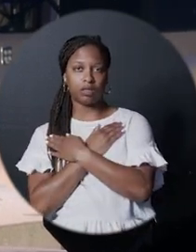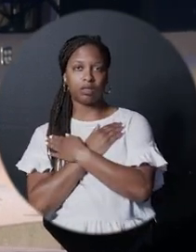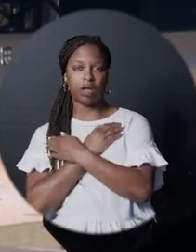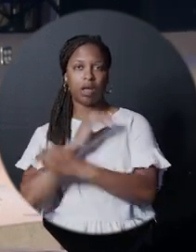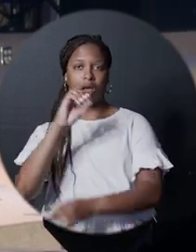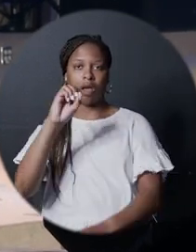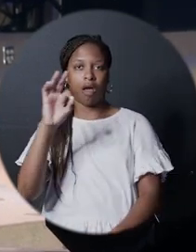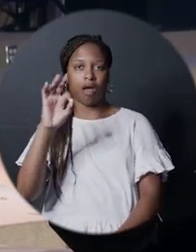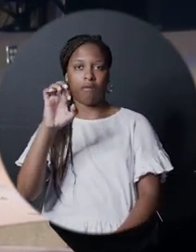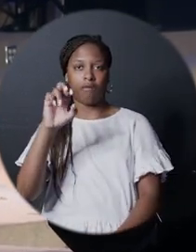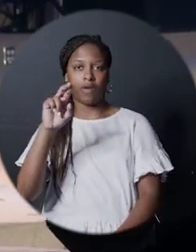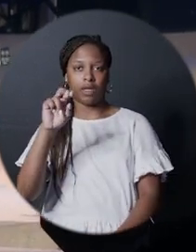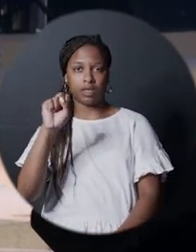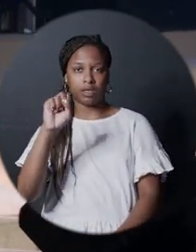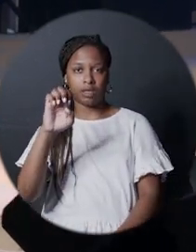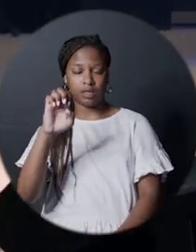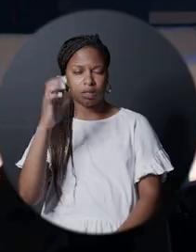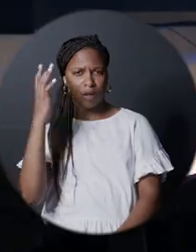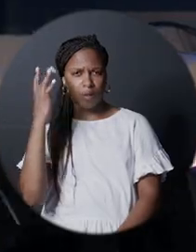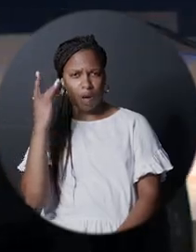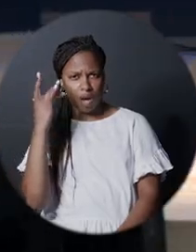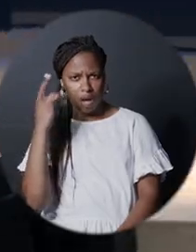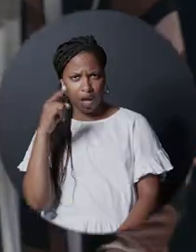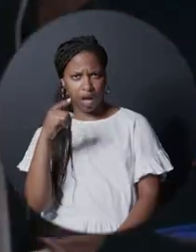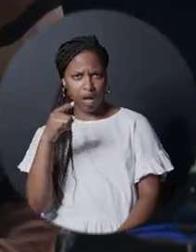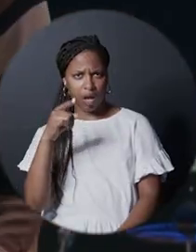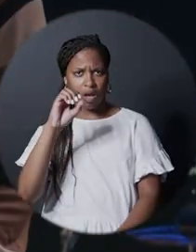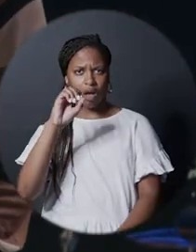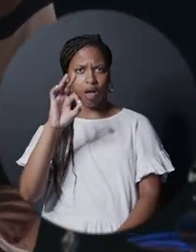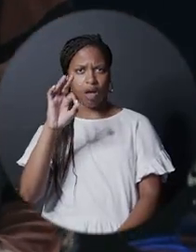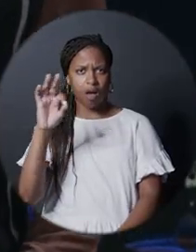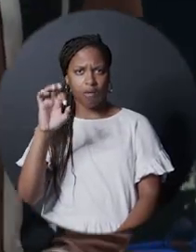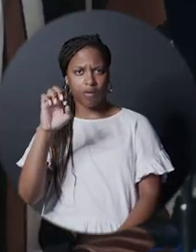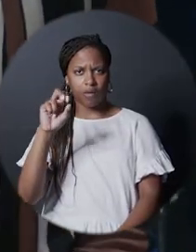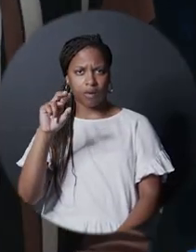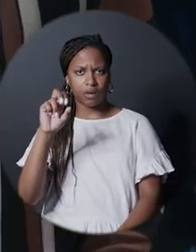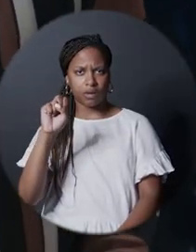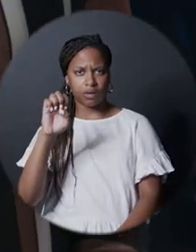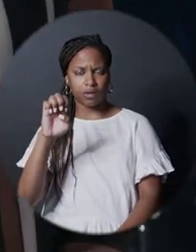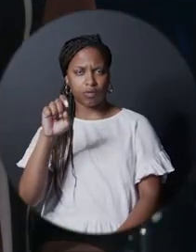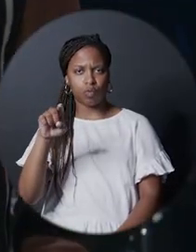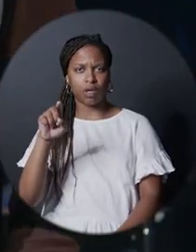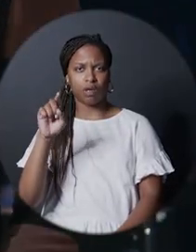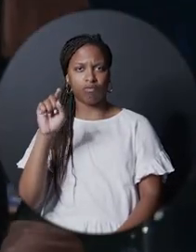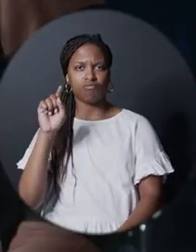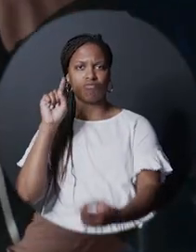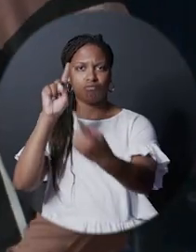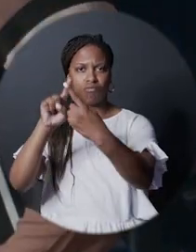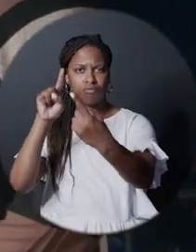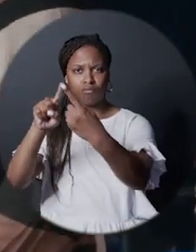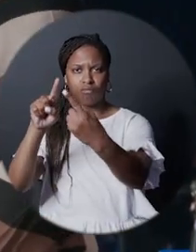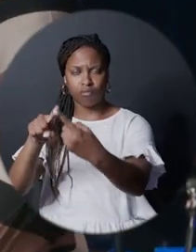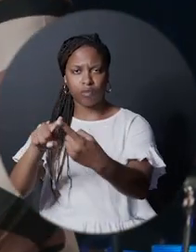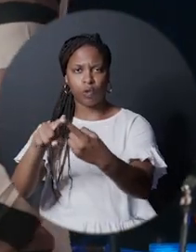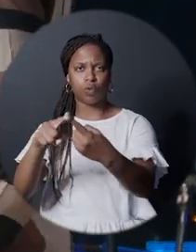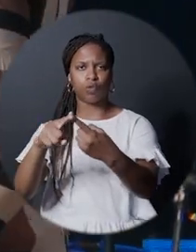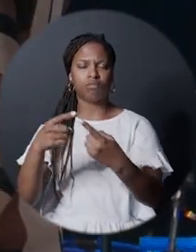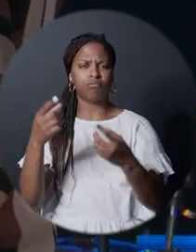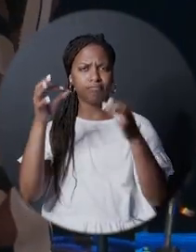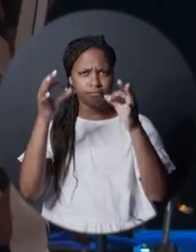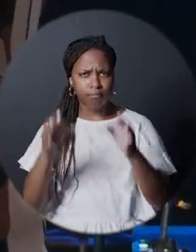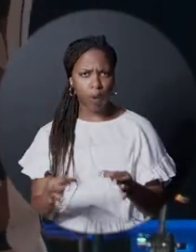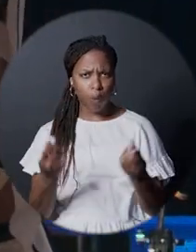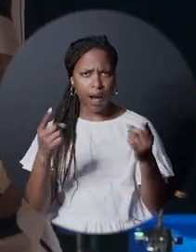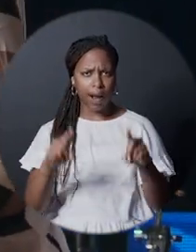they rest on offense. Why? Because when you're on offense, you get to